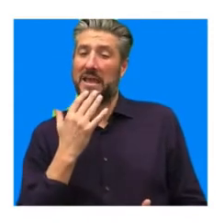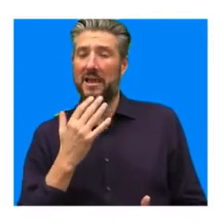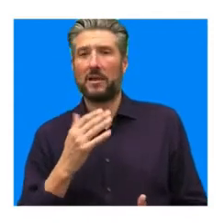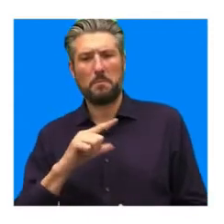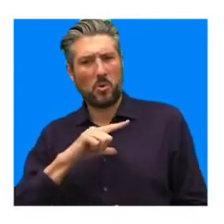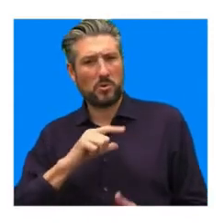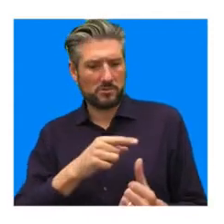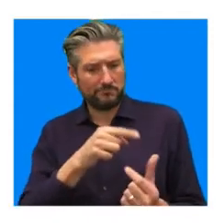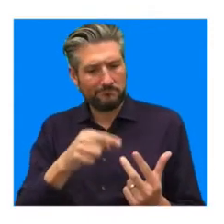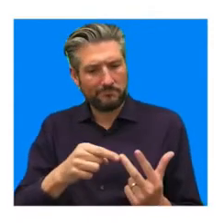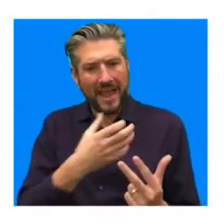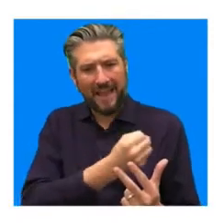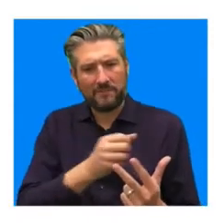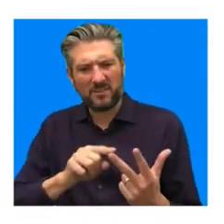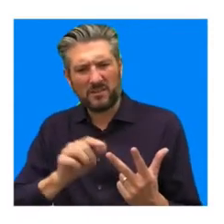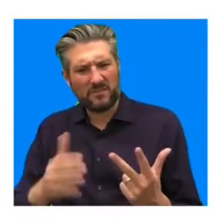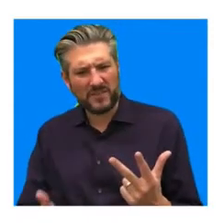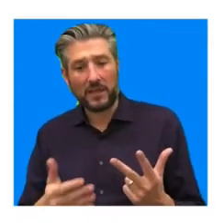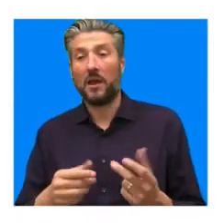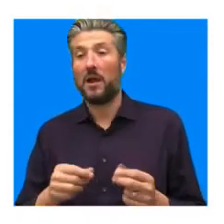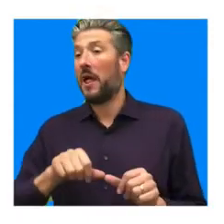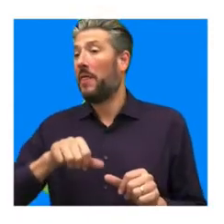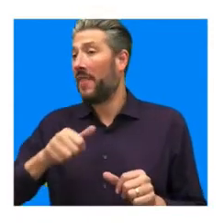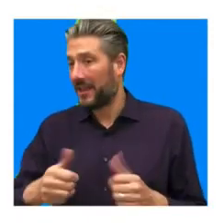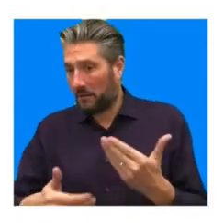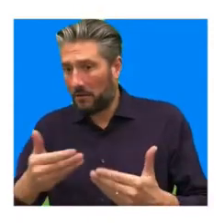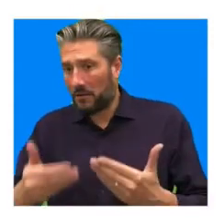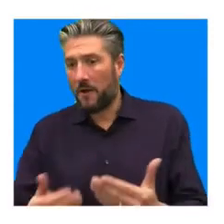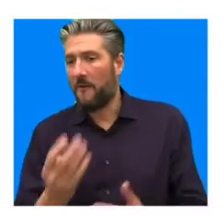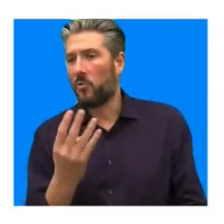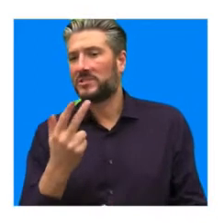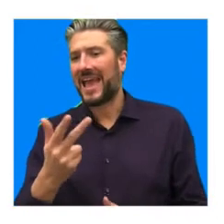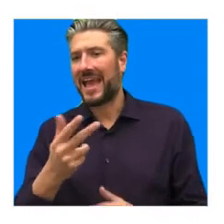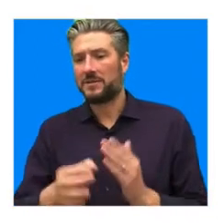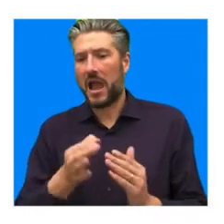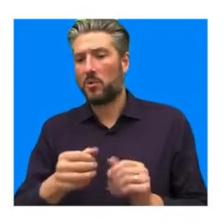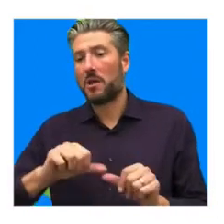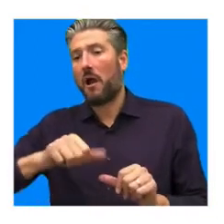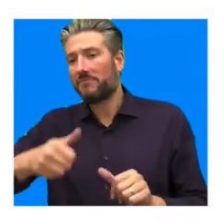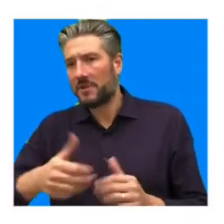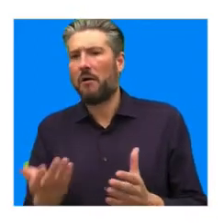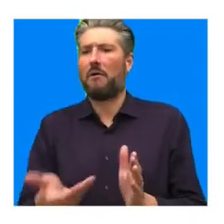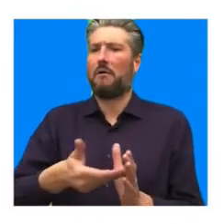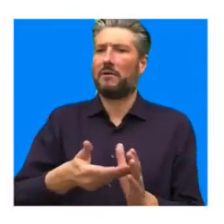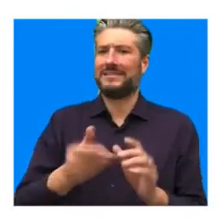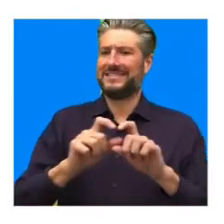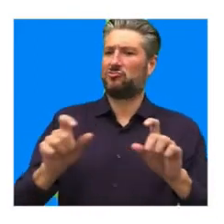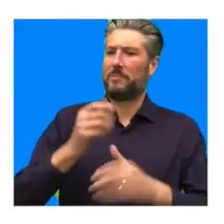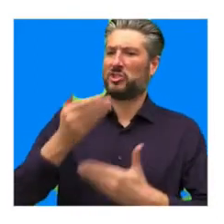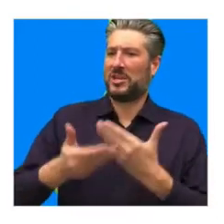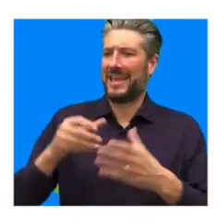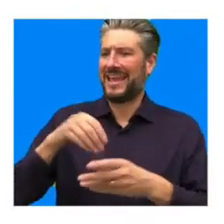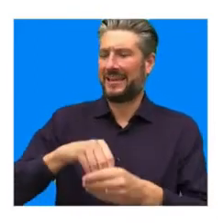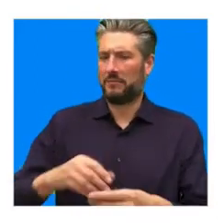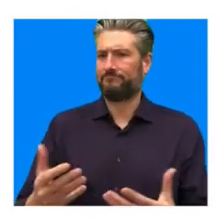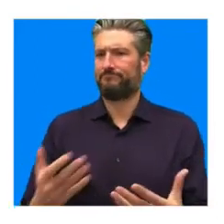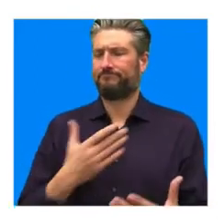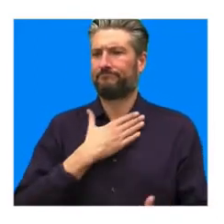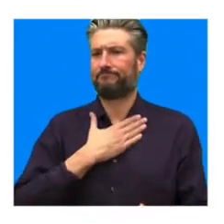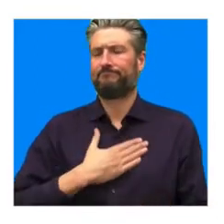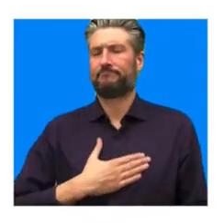see that the episode has gone up with description. Now, in an ideal world, this wouldn't happen. But it does remind me of the time when I